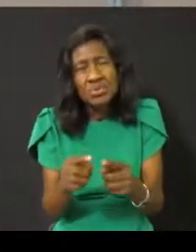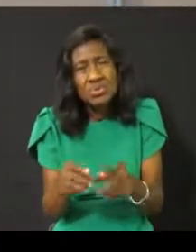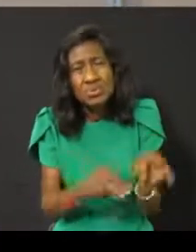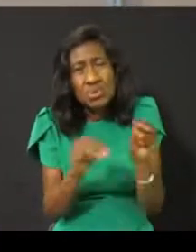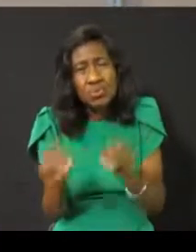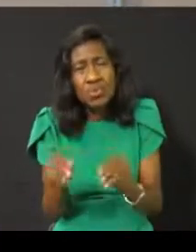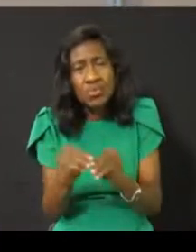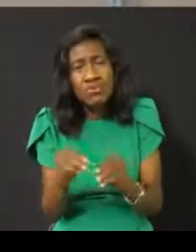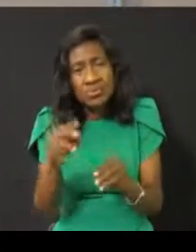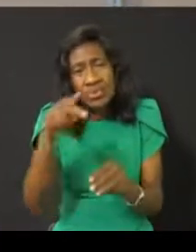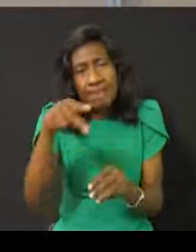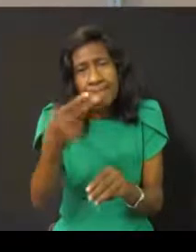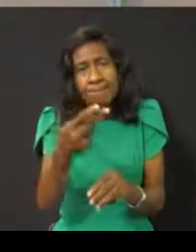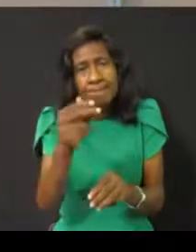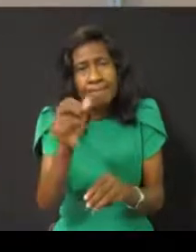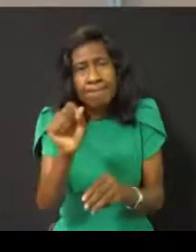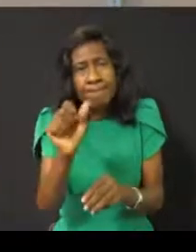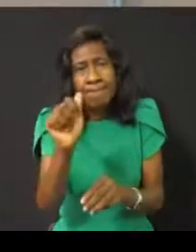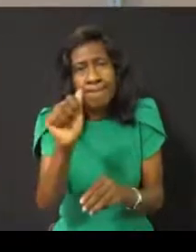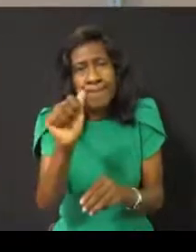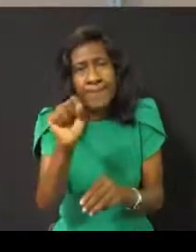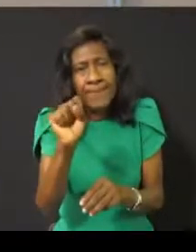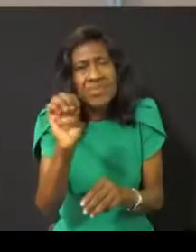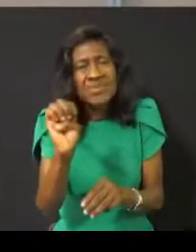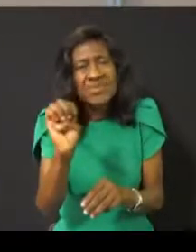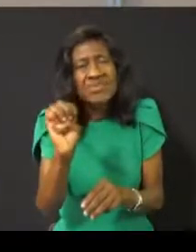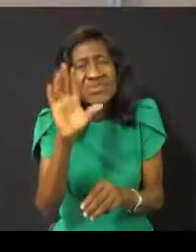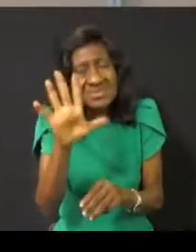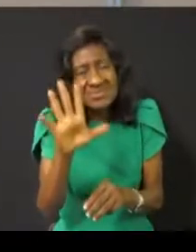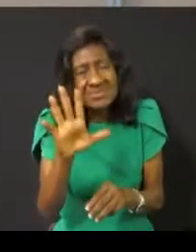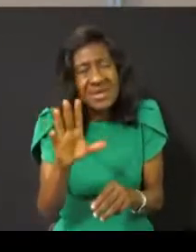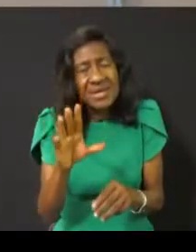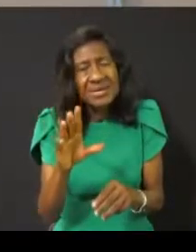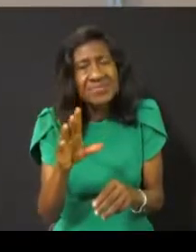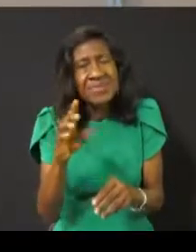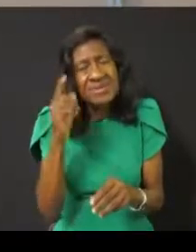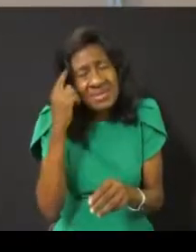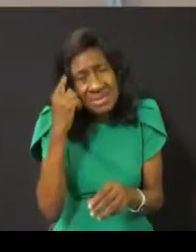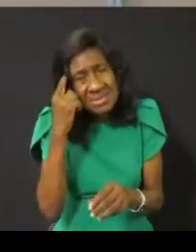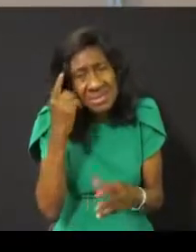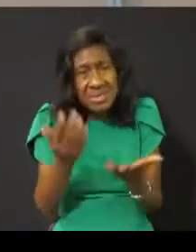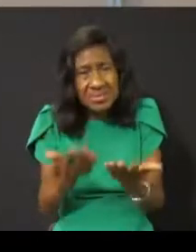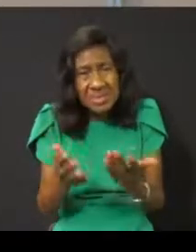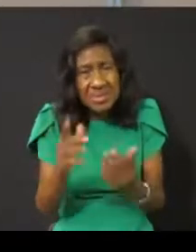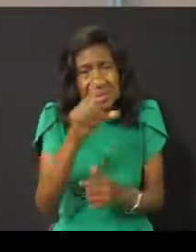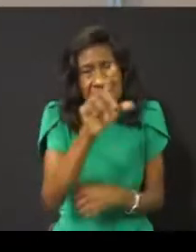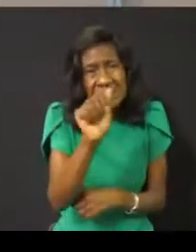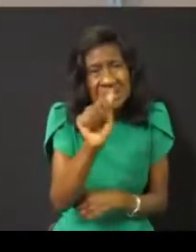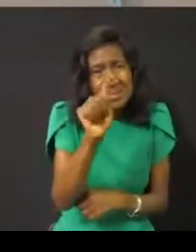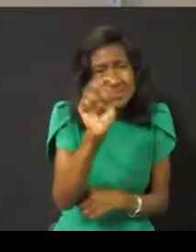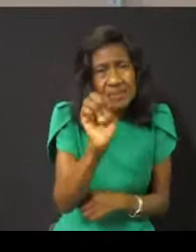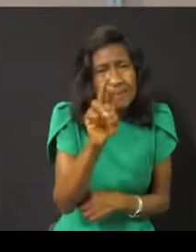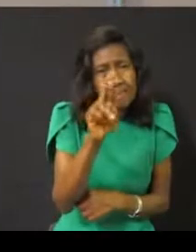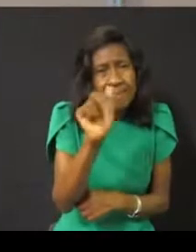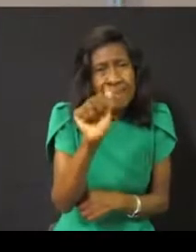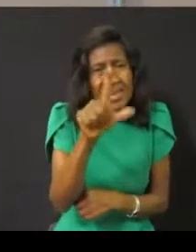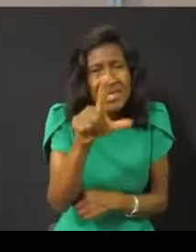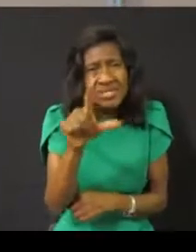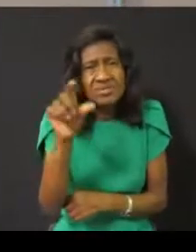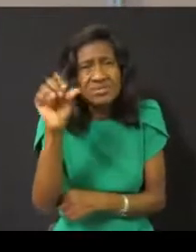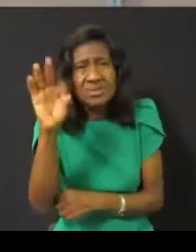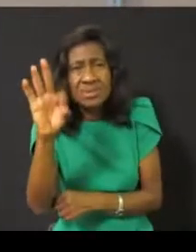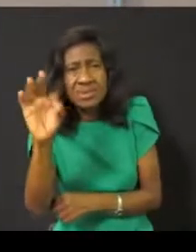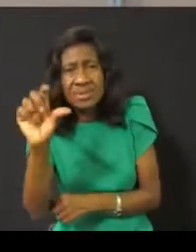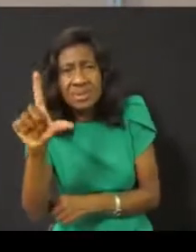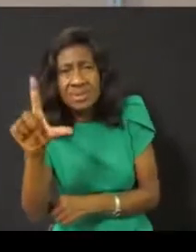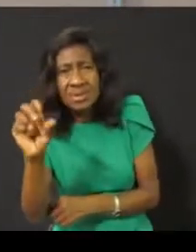definitely looking at ways to make it done safely, where the lateral flow can assist with that. But until we're certain of safety component has been